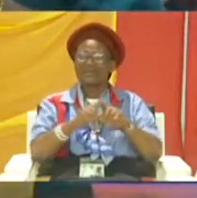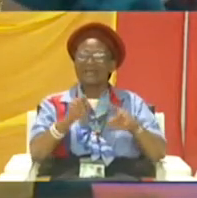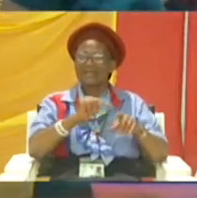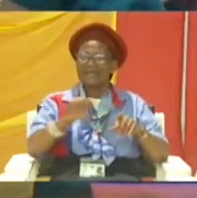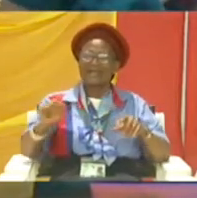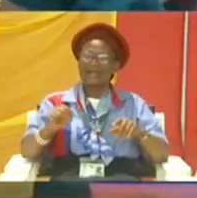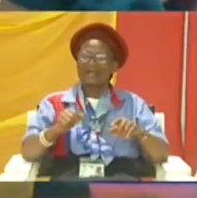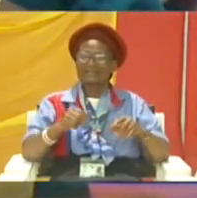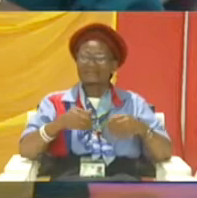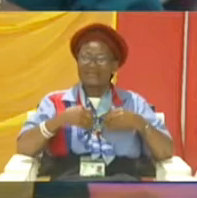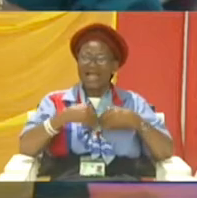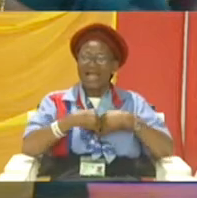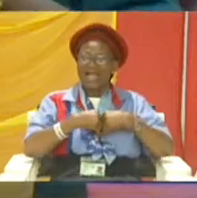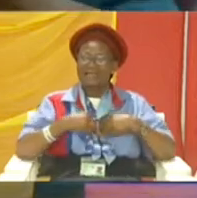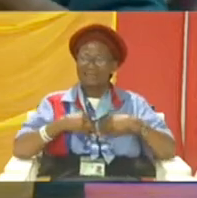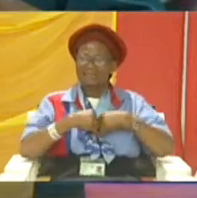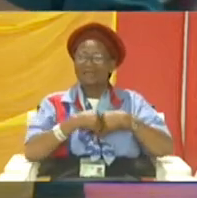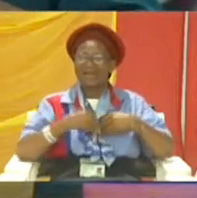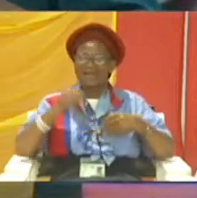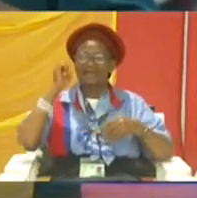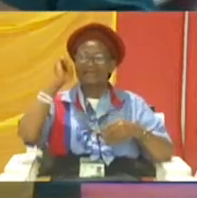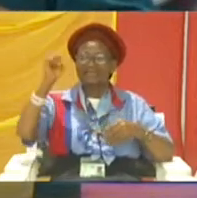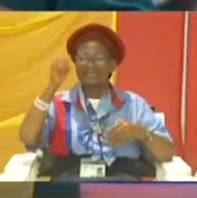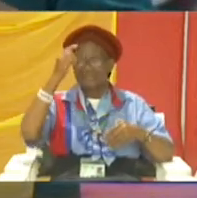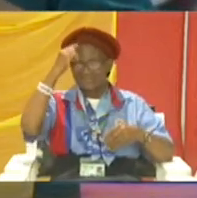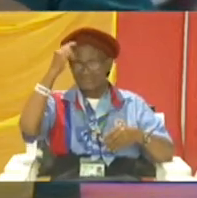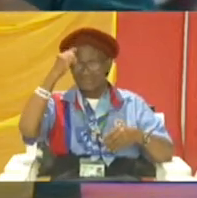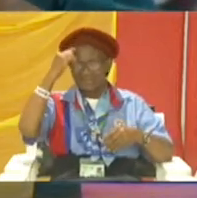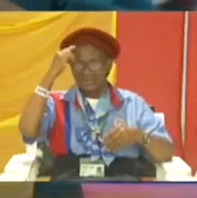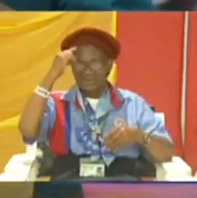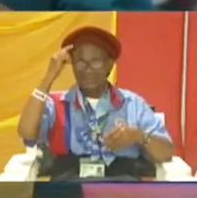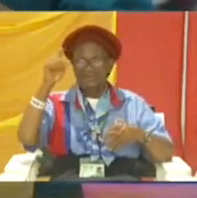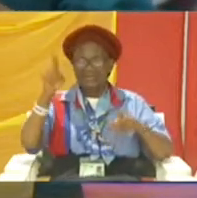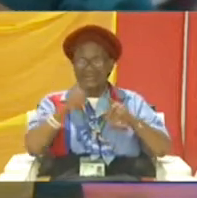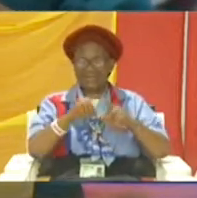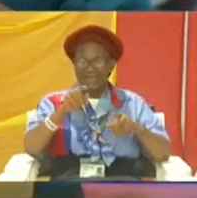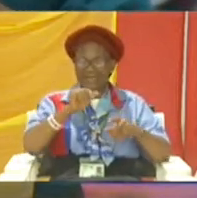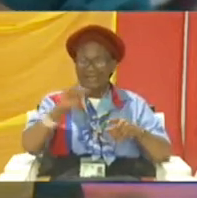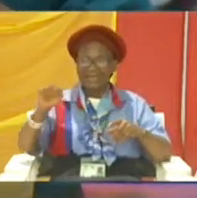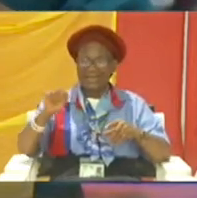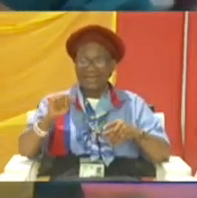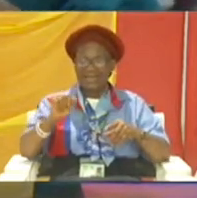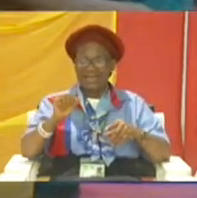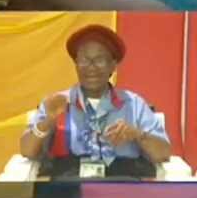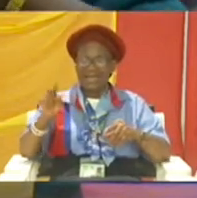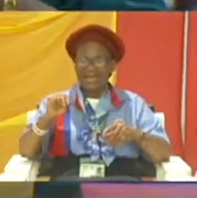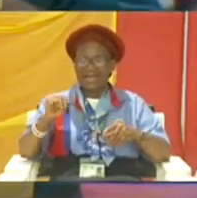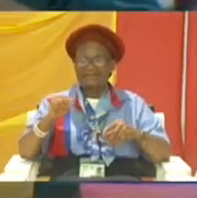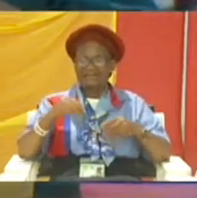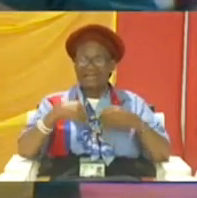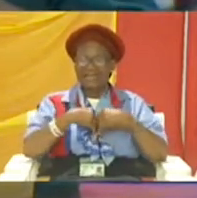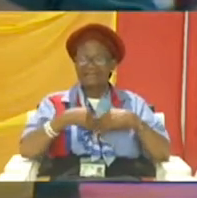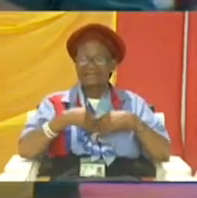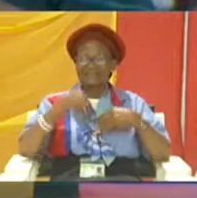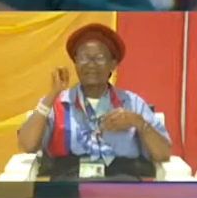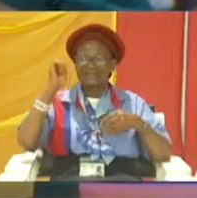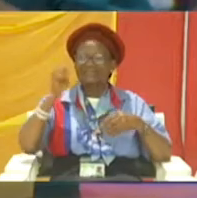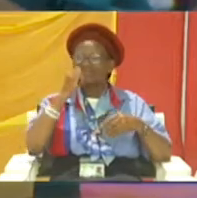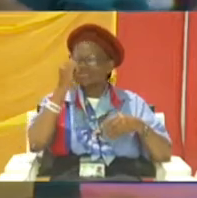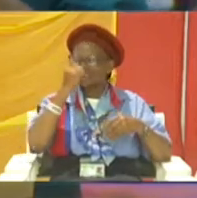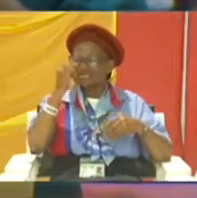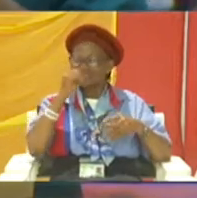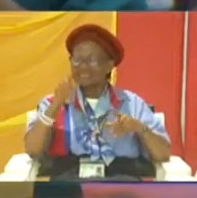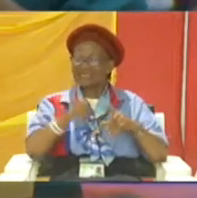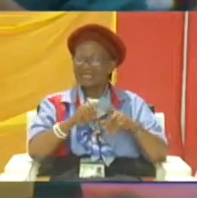dabi eranko. He thought like an animal. O ronu bi eranko. He ate like an animal. O